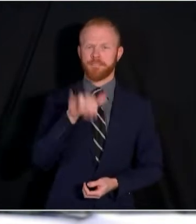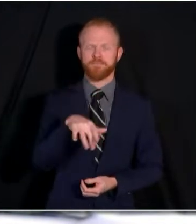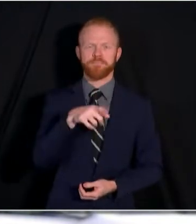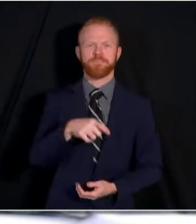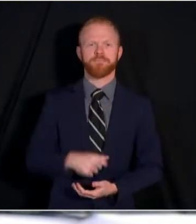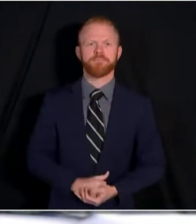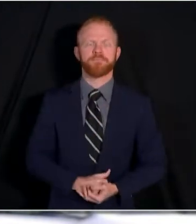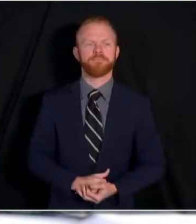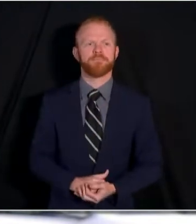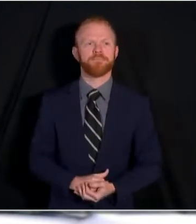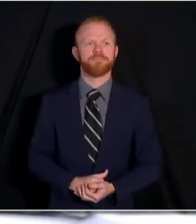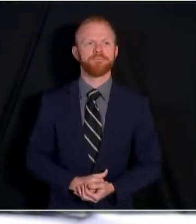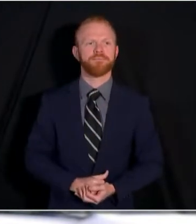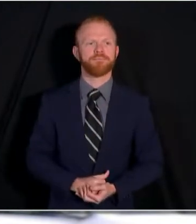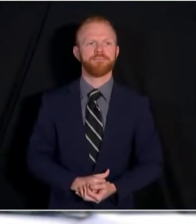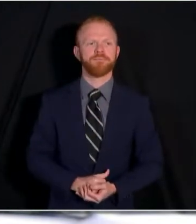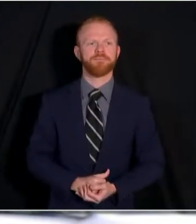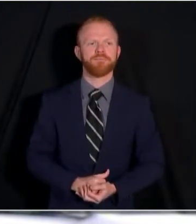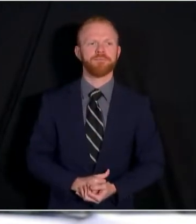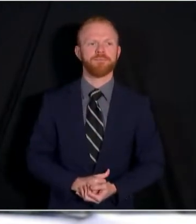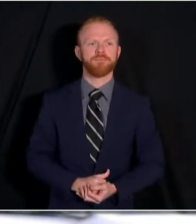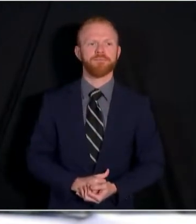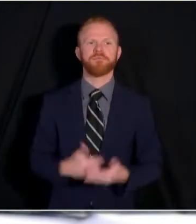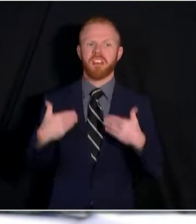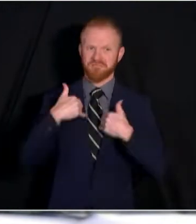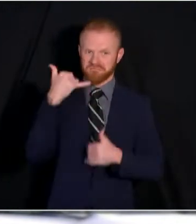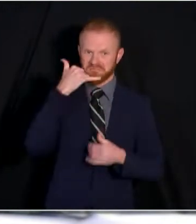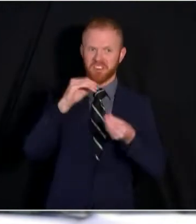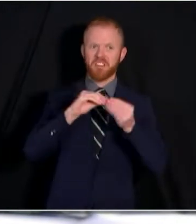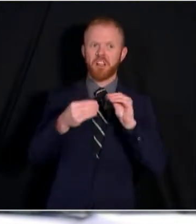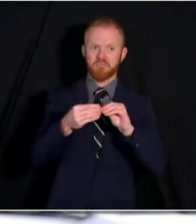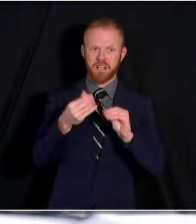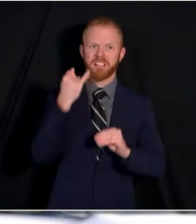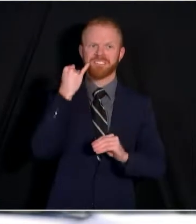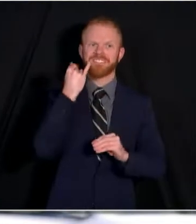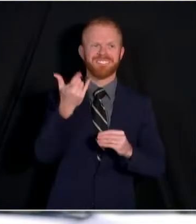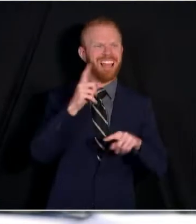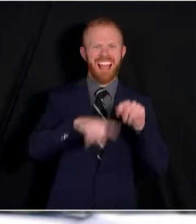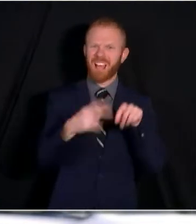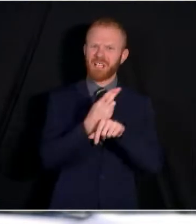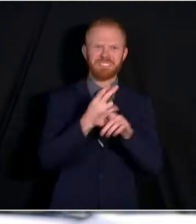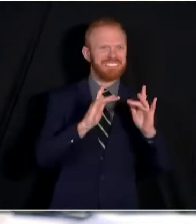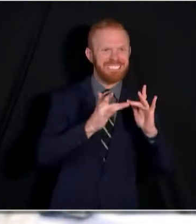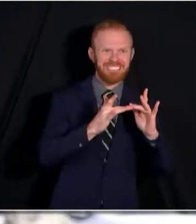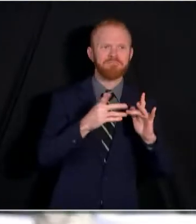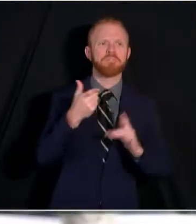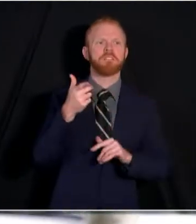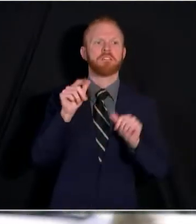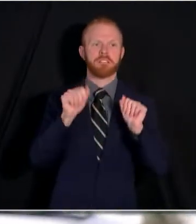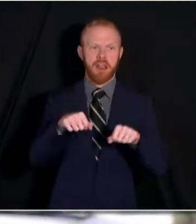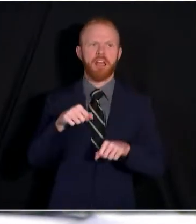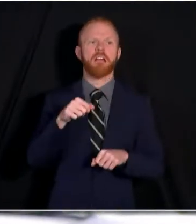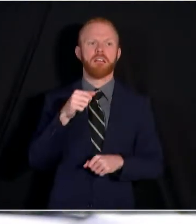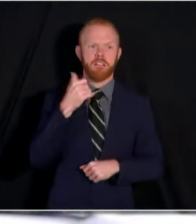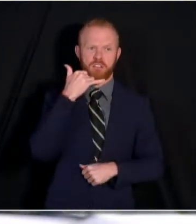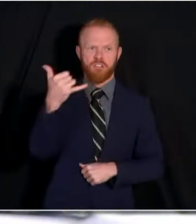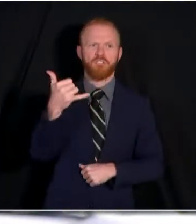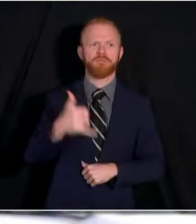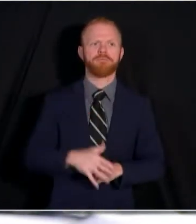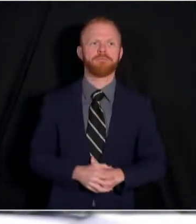833-422-4255 number for help if you can't use the site. And lastly, please continue to be safe. Wear